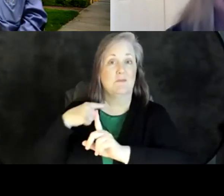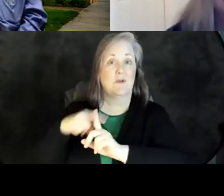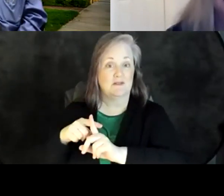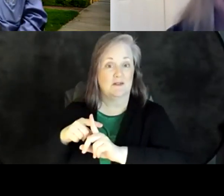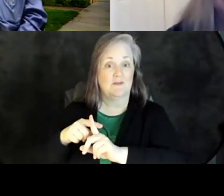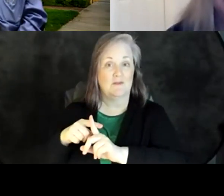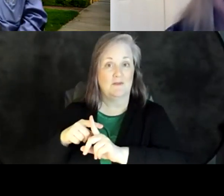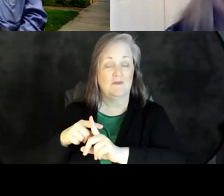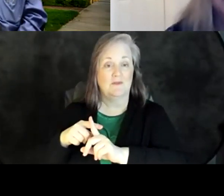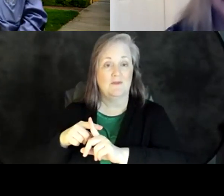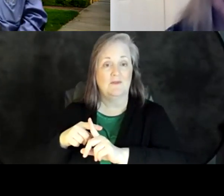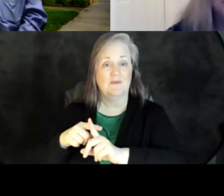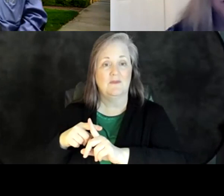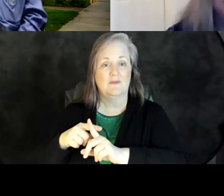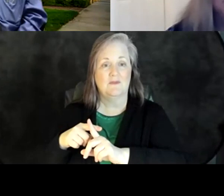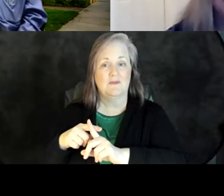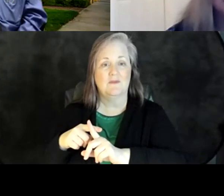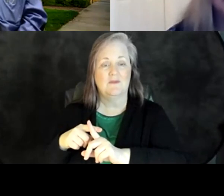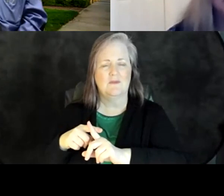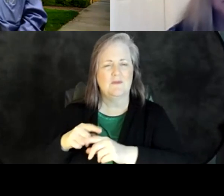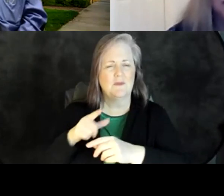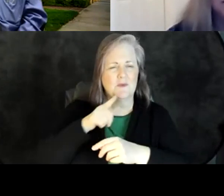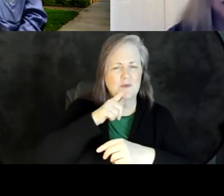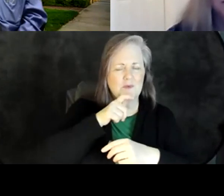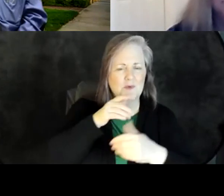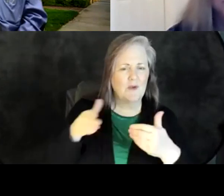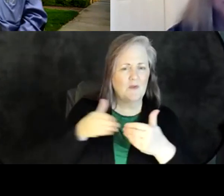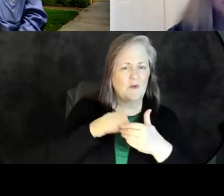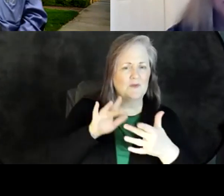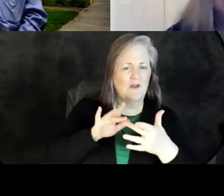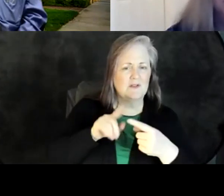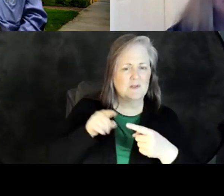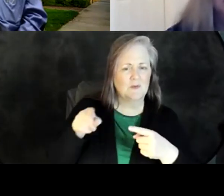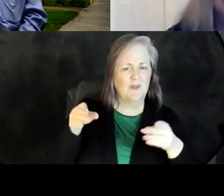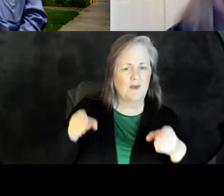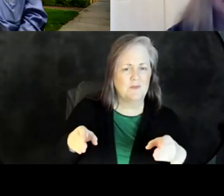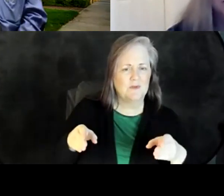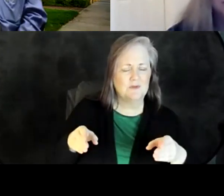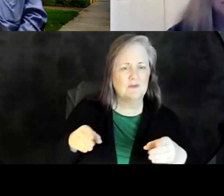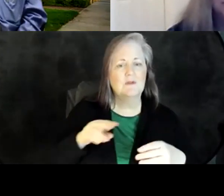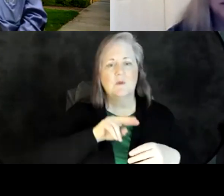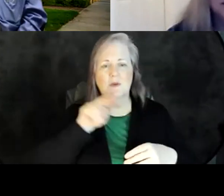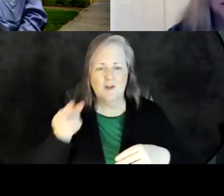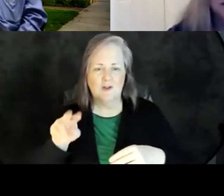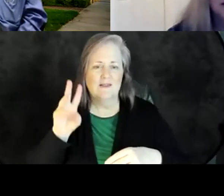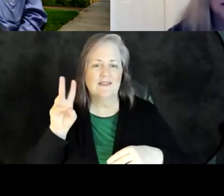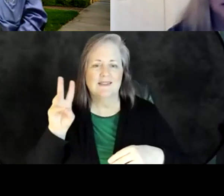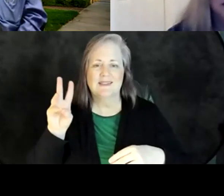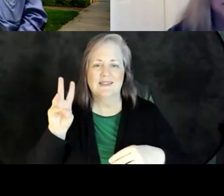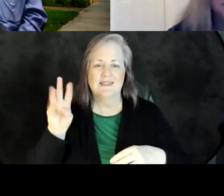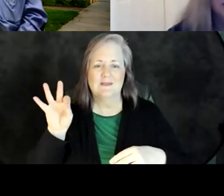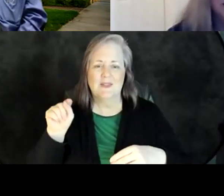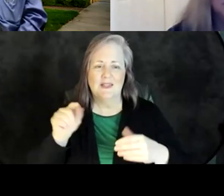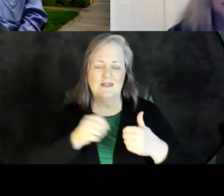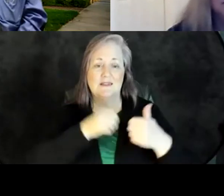we are determining who is a close contact to that individual, we look at that 6 foot distancing,